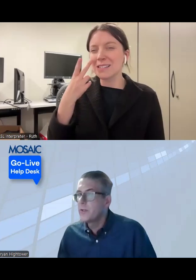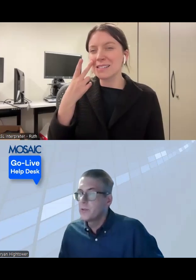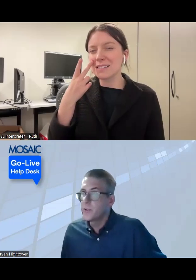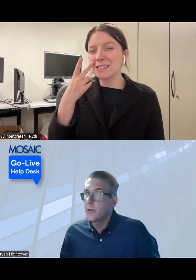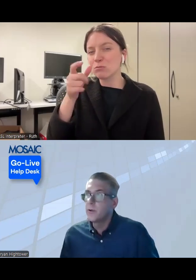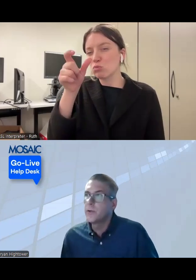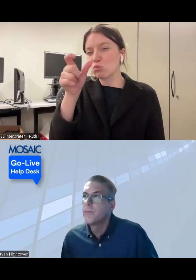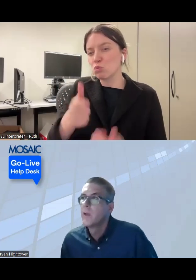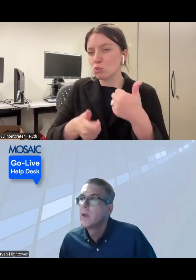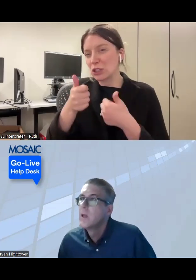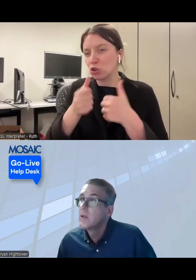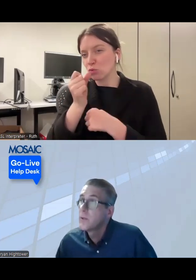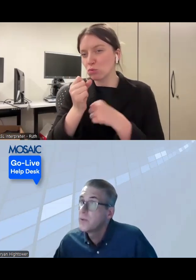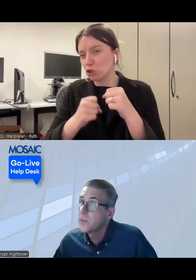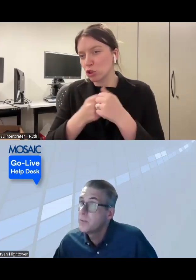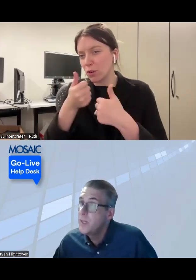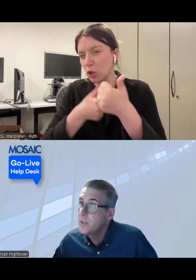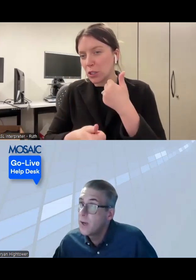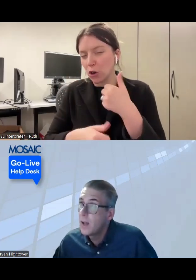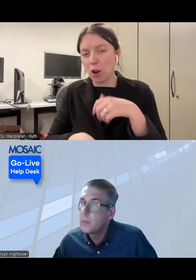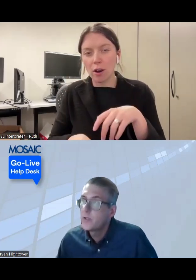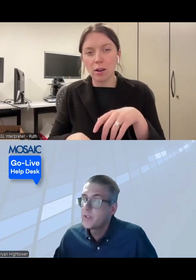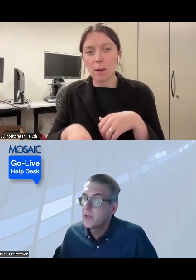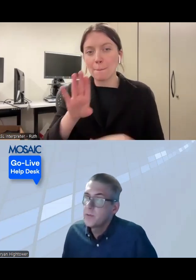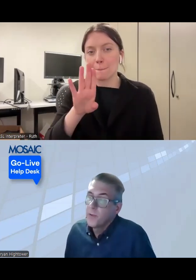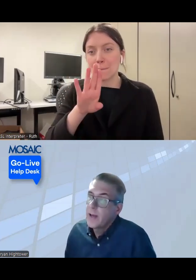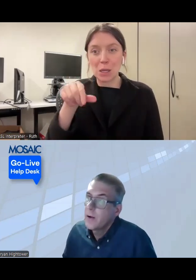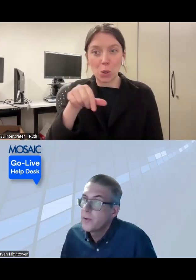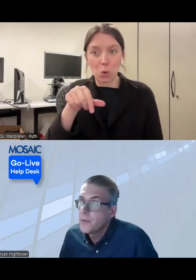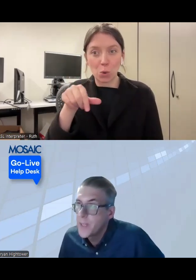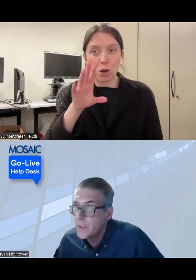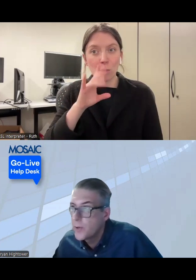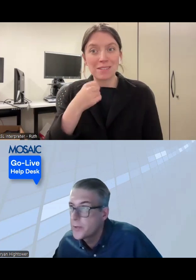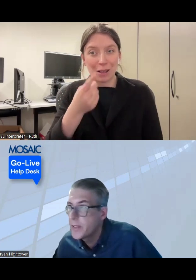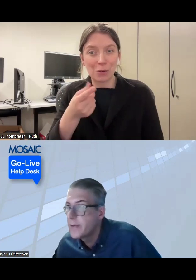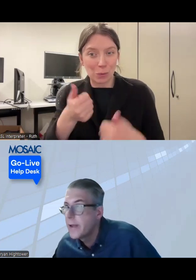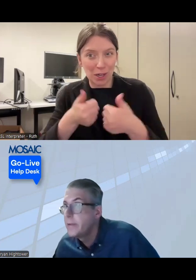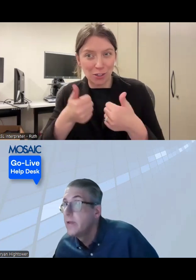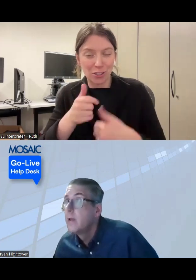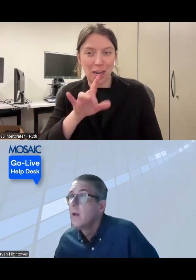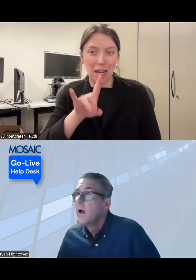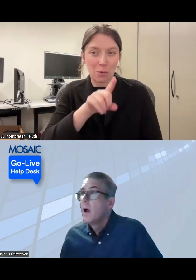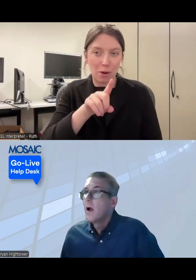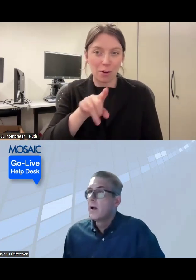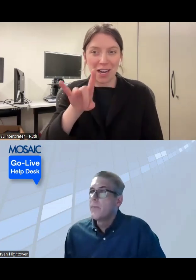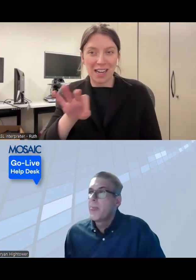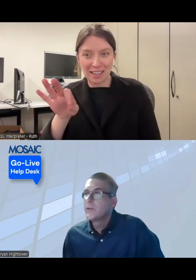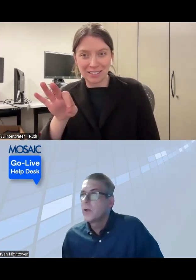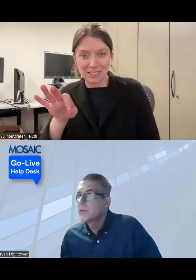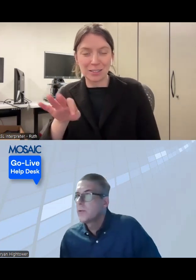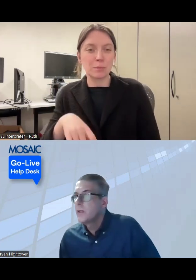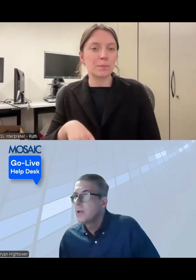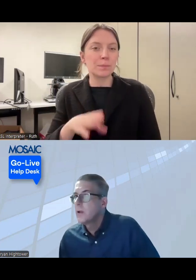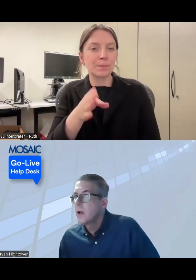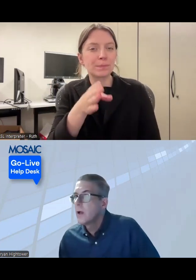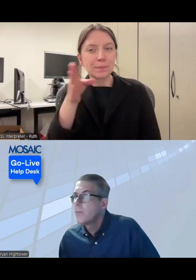what budget structure to go to. So there's this BQ column, which tells you flat out whether it's 81 or 89. There's